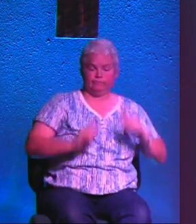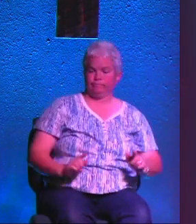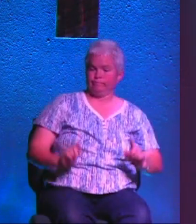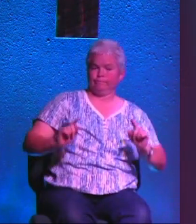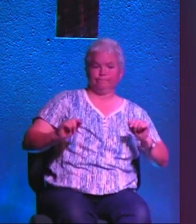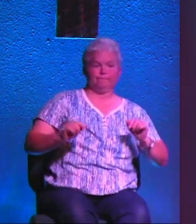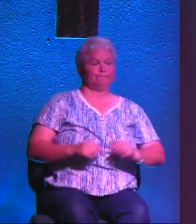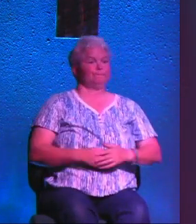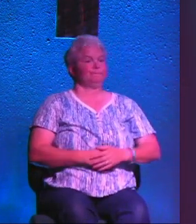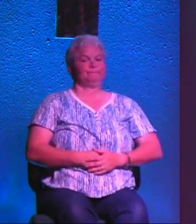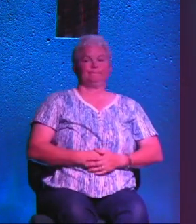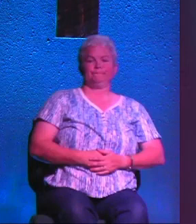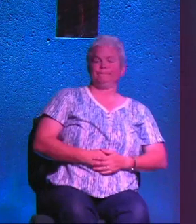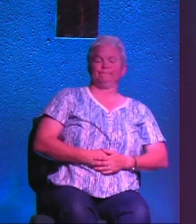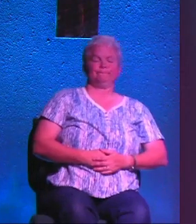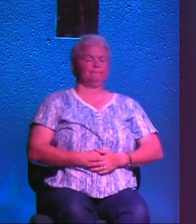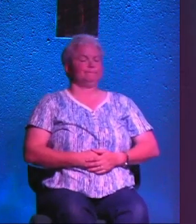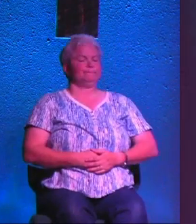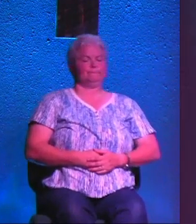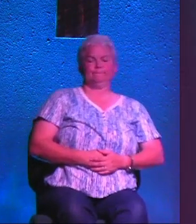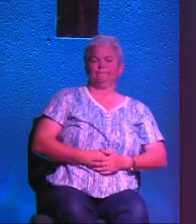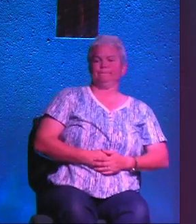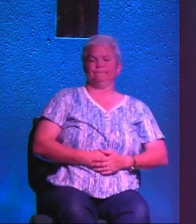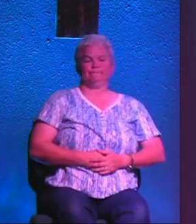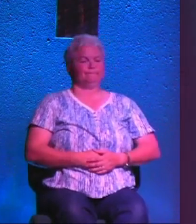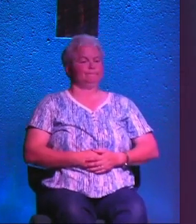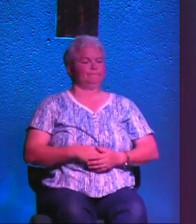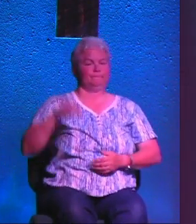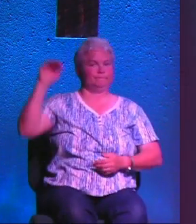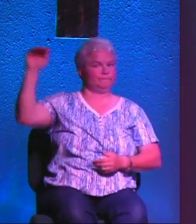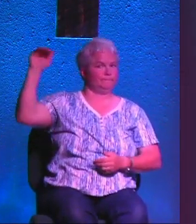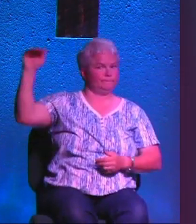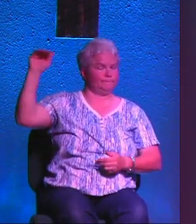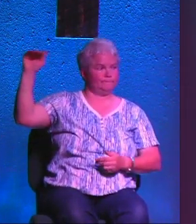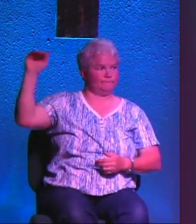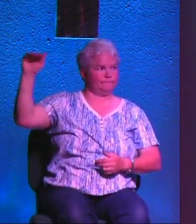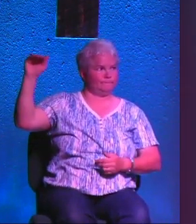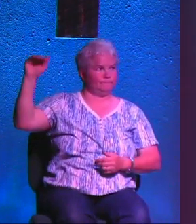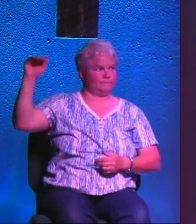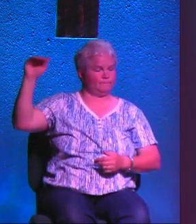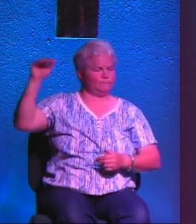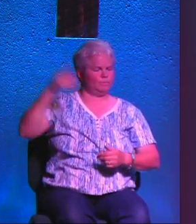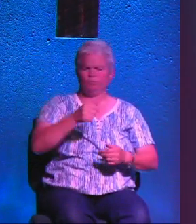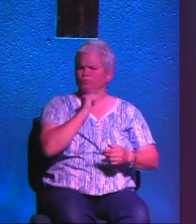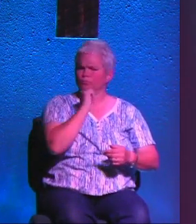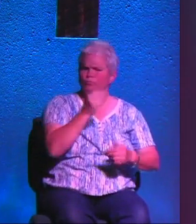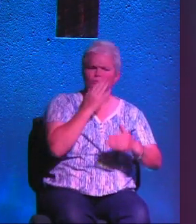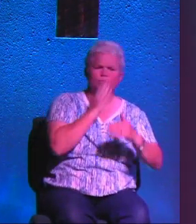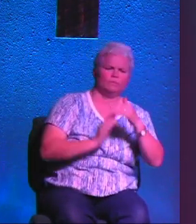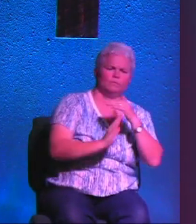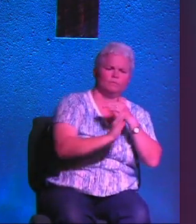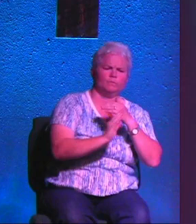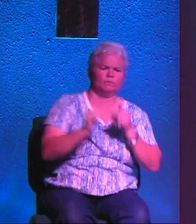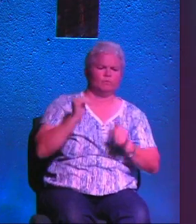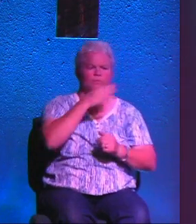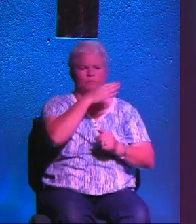elevated themselves. They thought themselves to be higher than everyone else. That's not humility. That's false